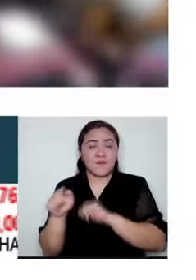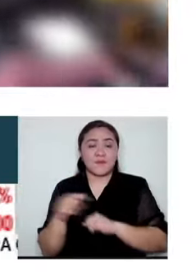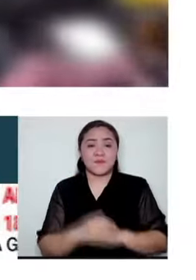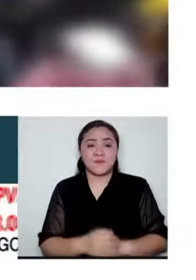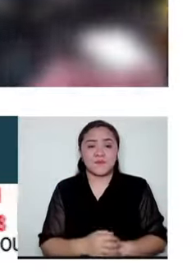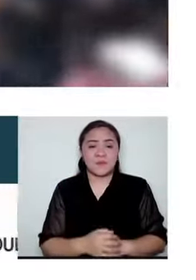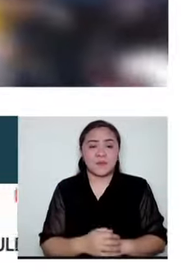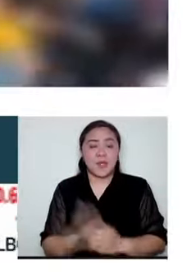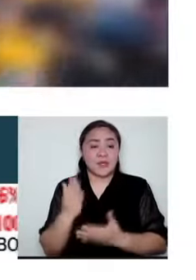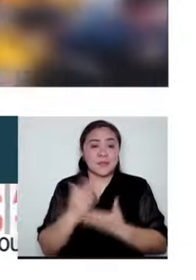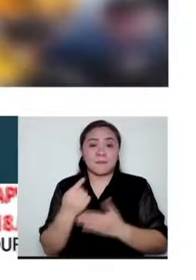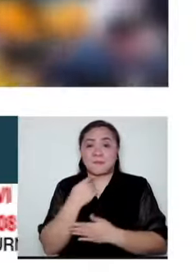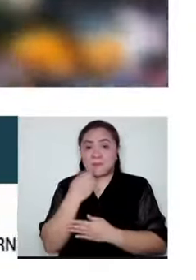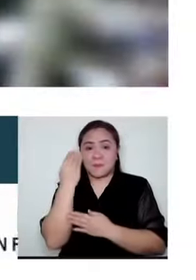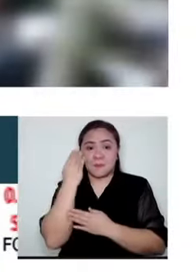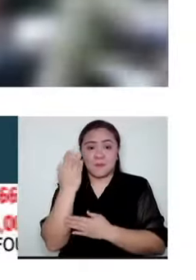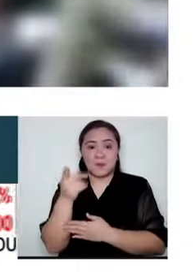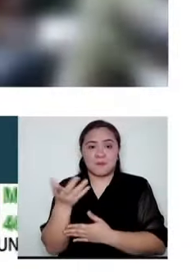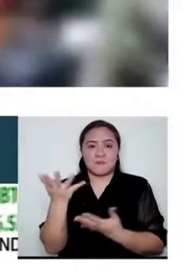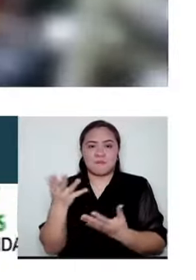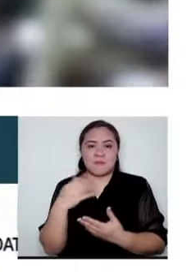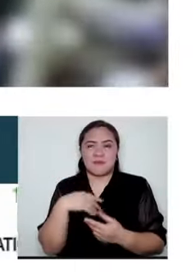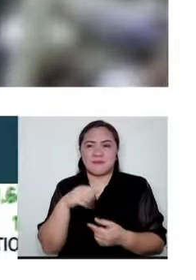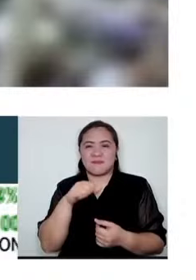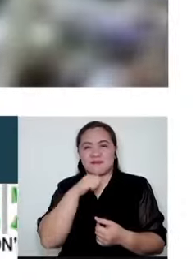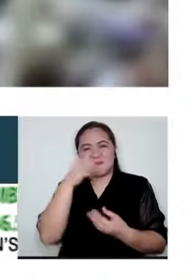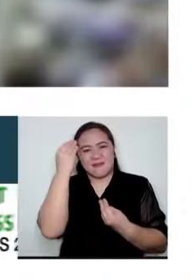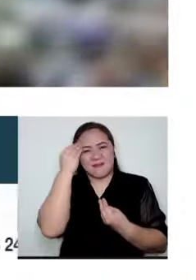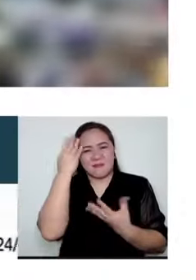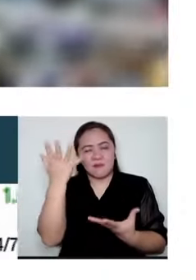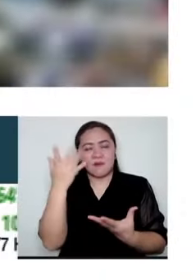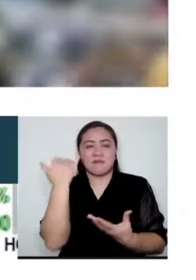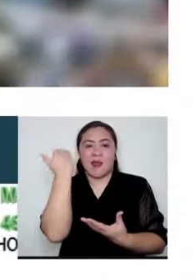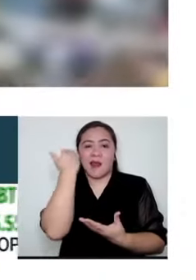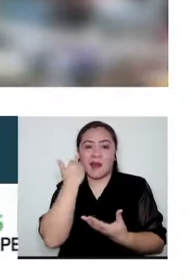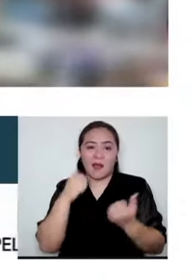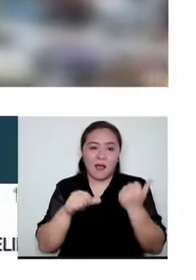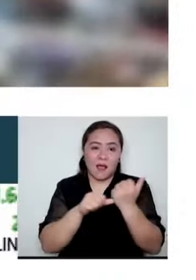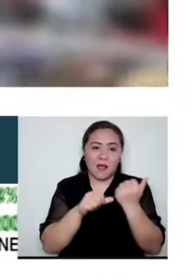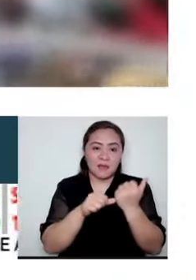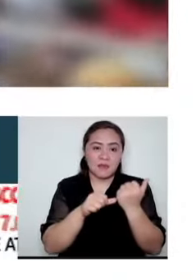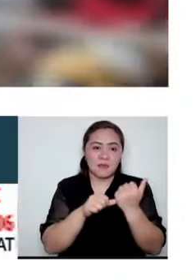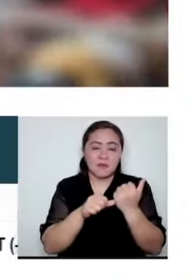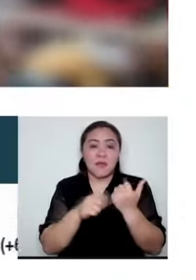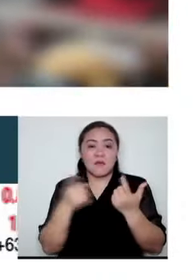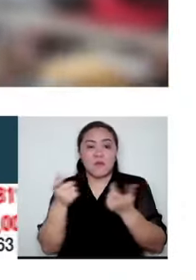we can state that perhaps misinformation or lack of a system for crowd control probably